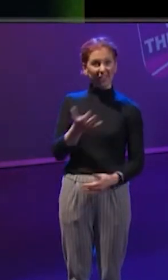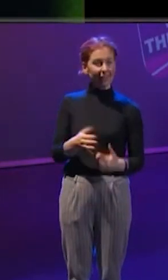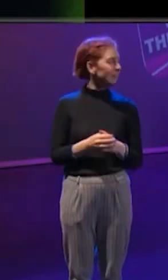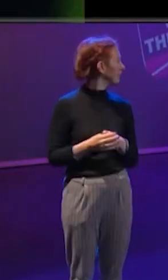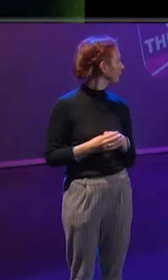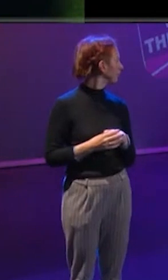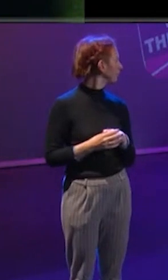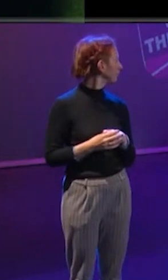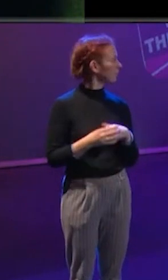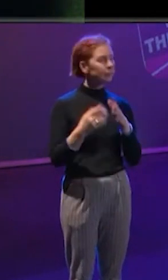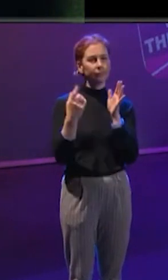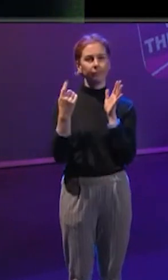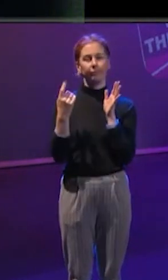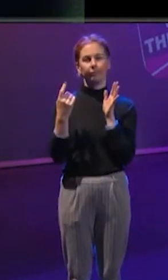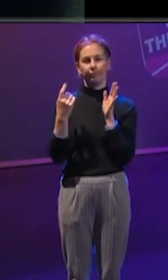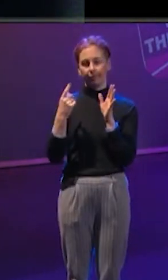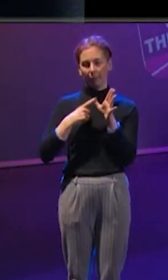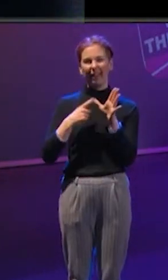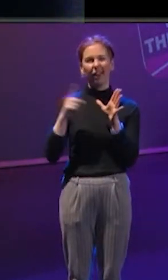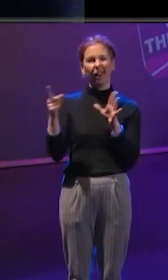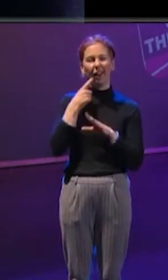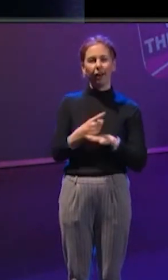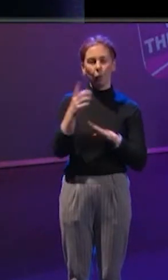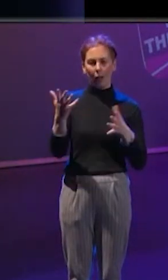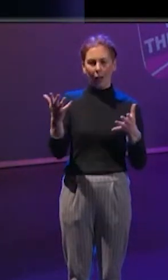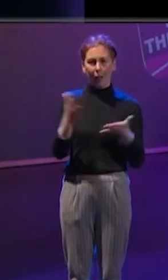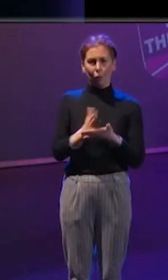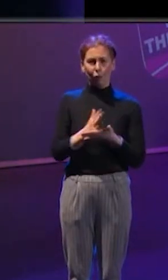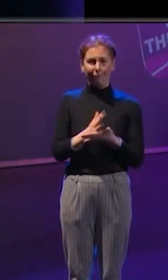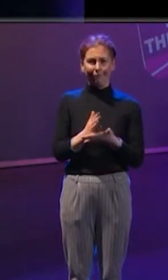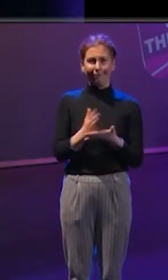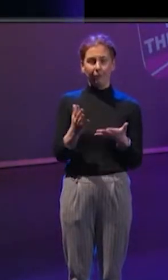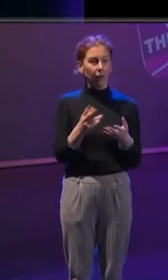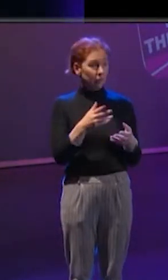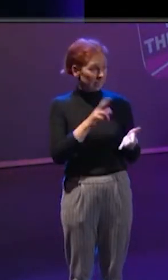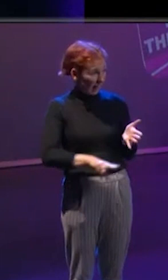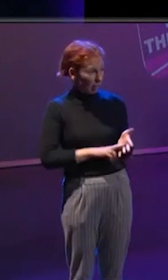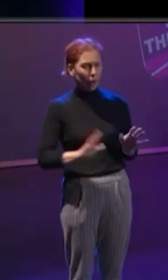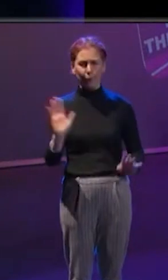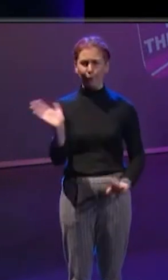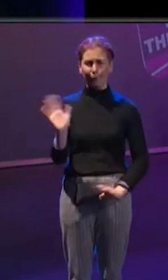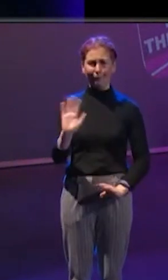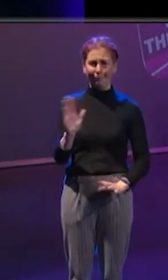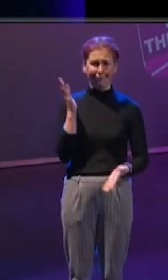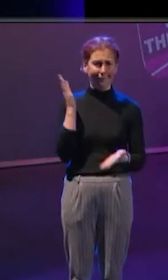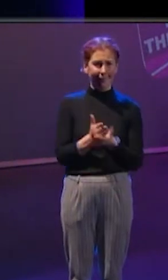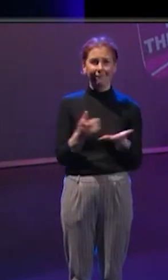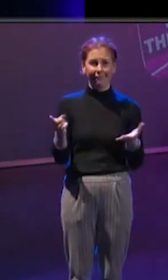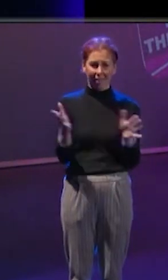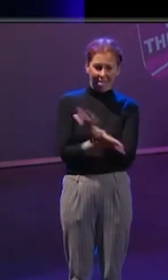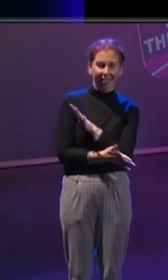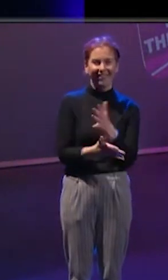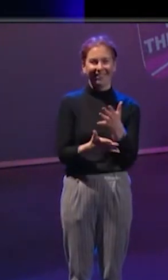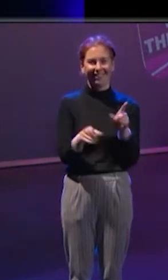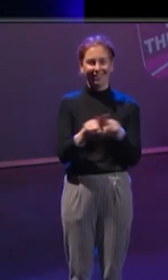not entirely sure. I think you sort of just comes kind of naturally. Have to start doing it. It's not that it comes naturally. You definitely mess it up. But I think, yeah,